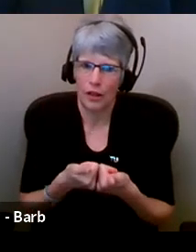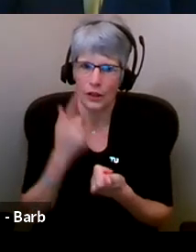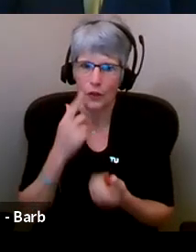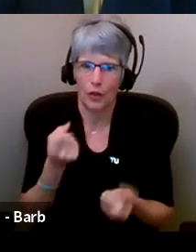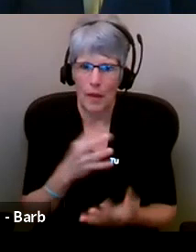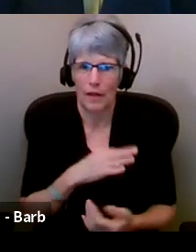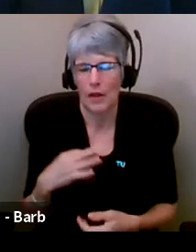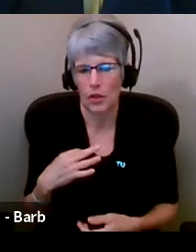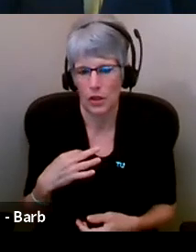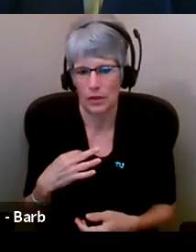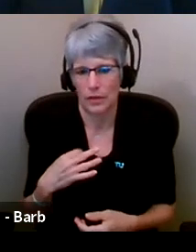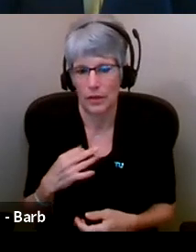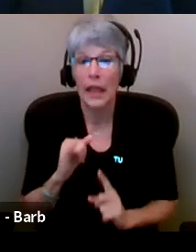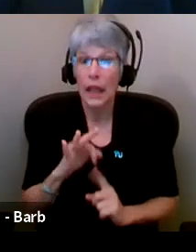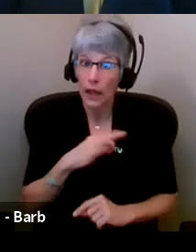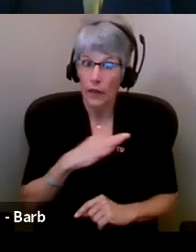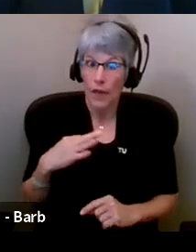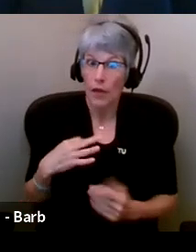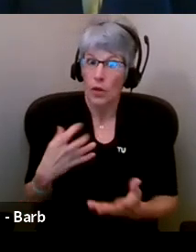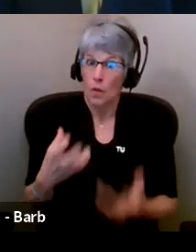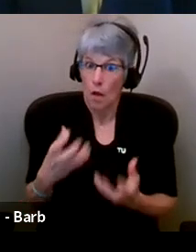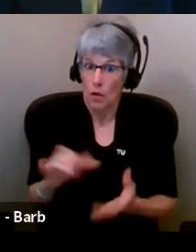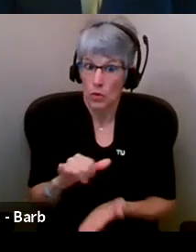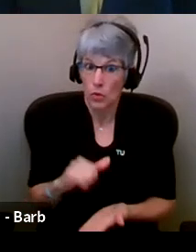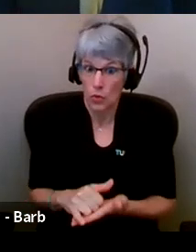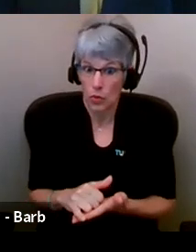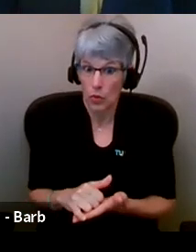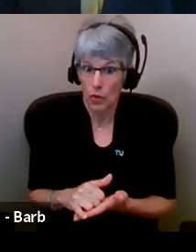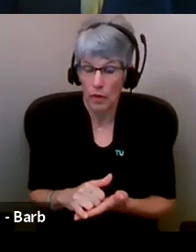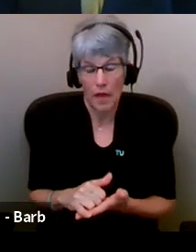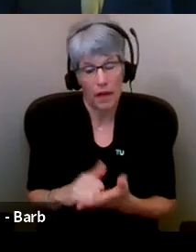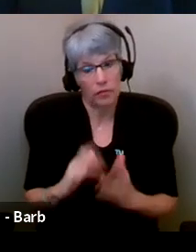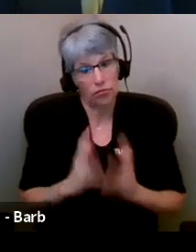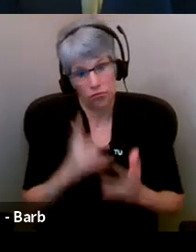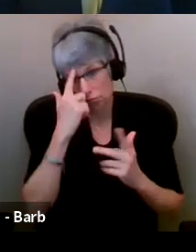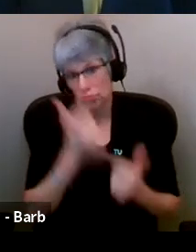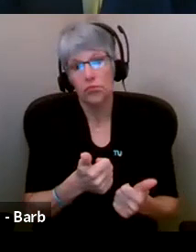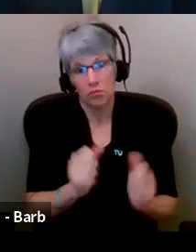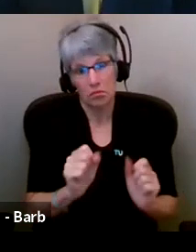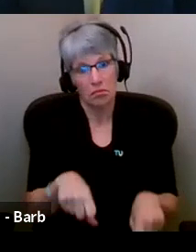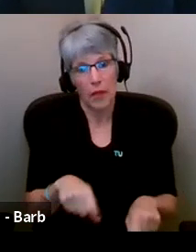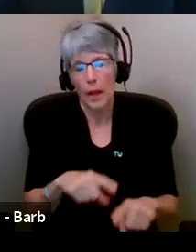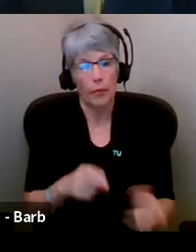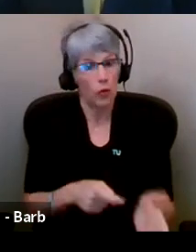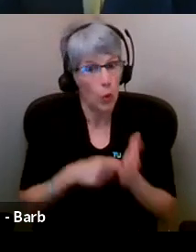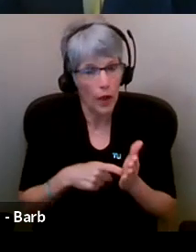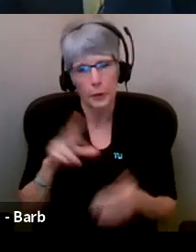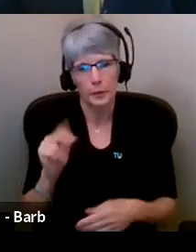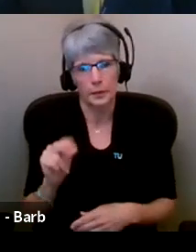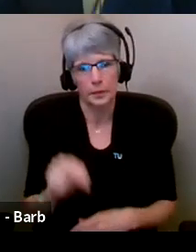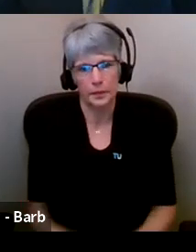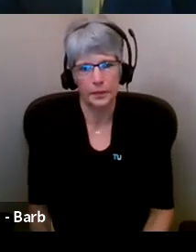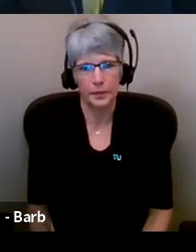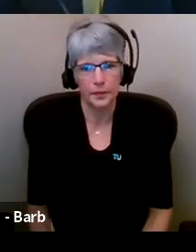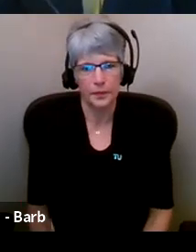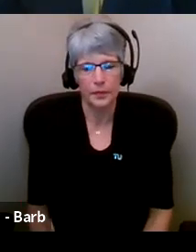faculty. If a faculty member so chooses to do so, they are welcome to do so, but it will not be required.